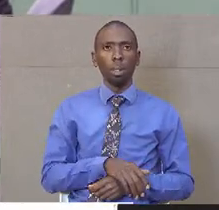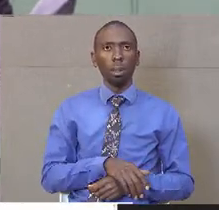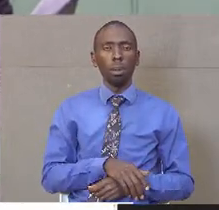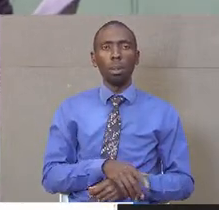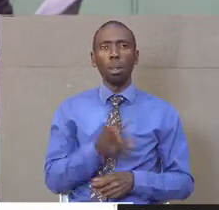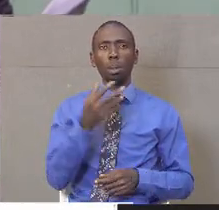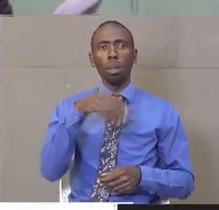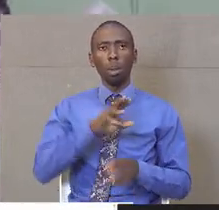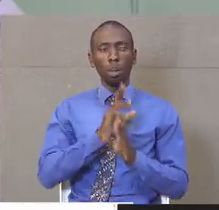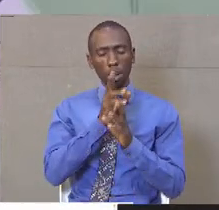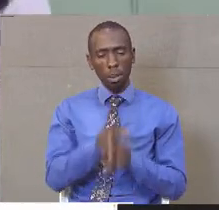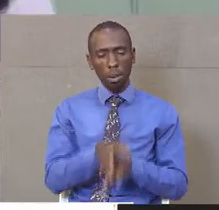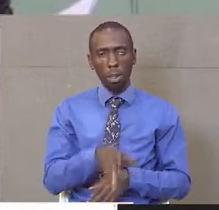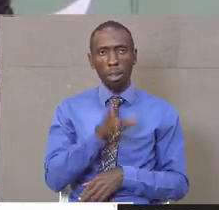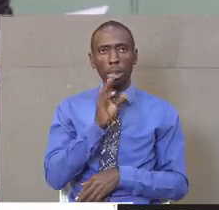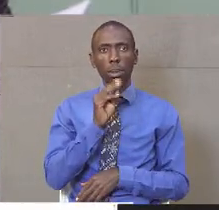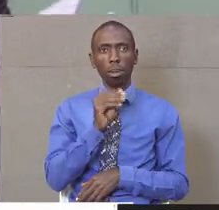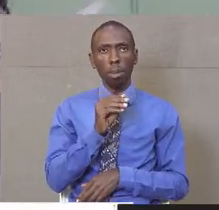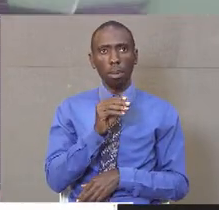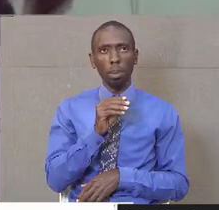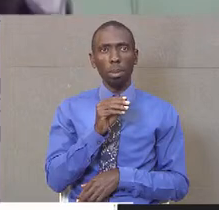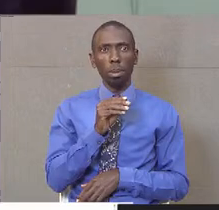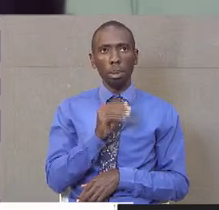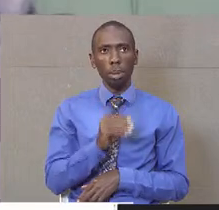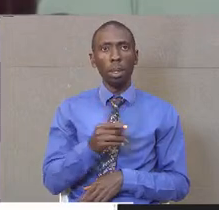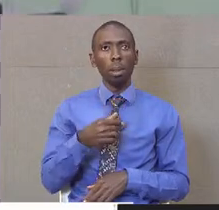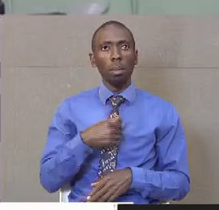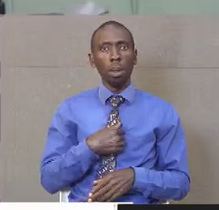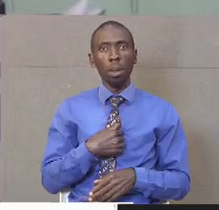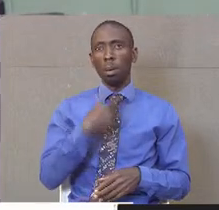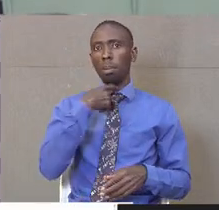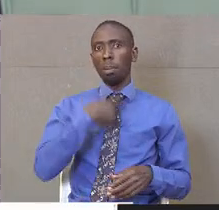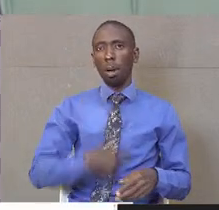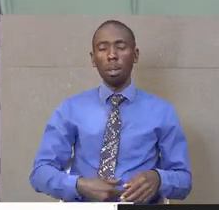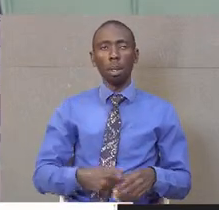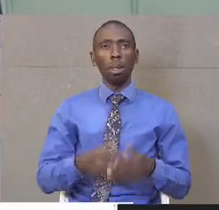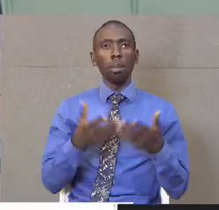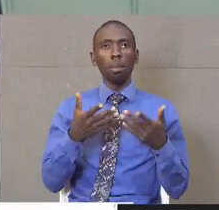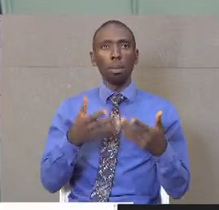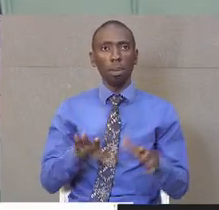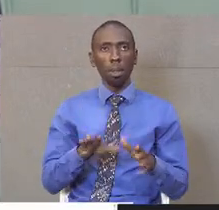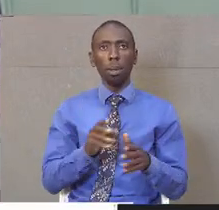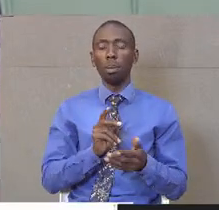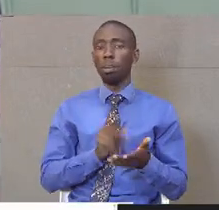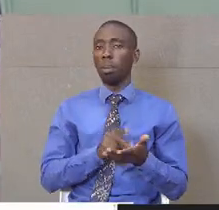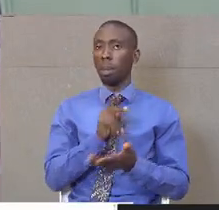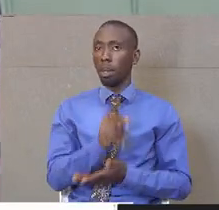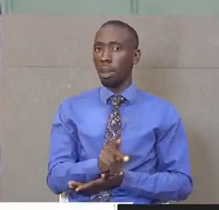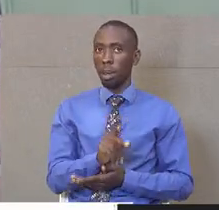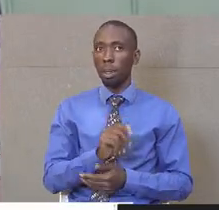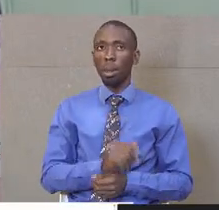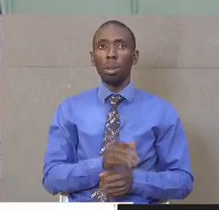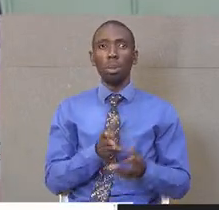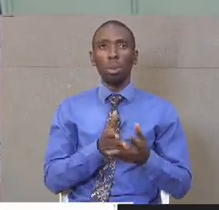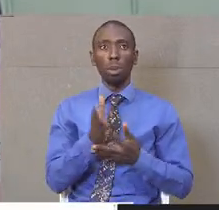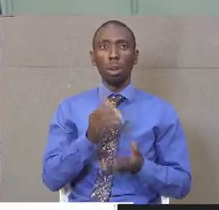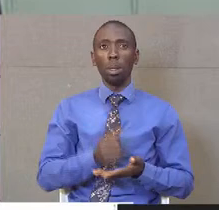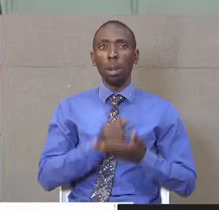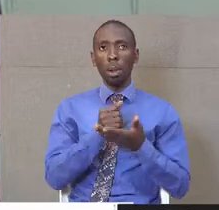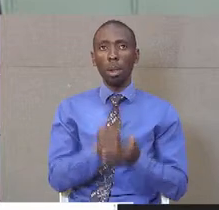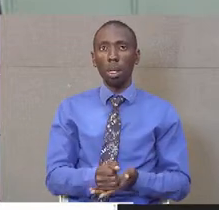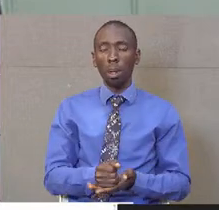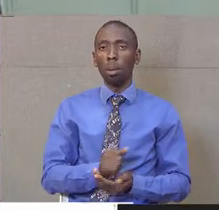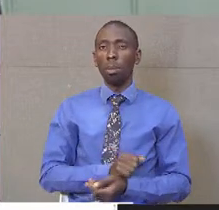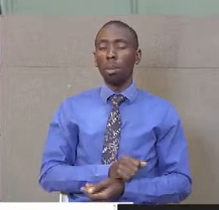Right Honourable Speaker, I personally purchased ultrasound scans through the help of Honourable Dan Chimosho